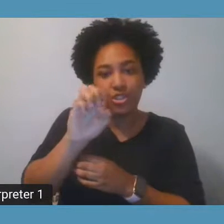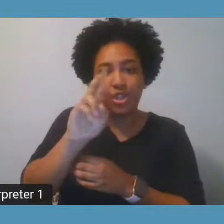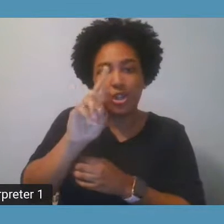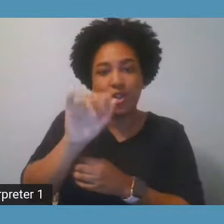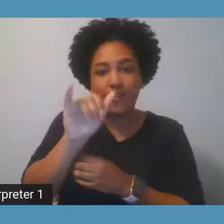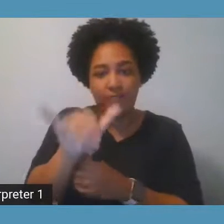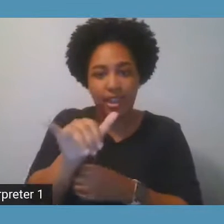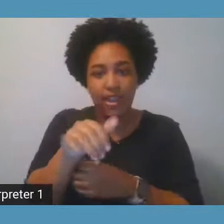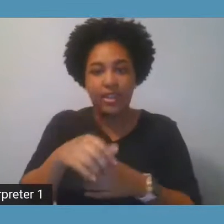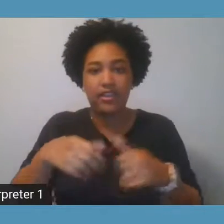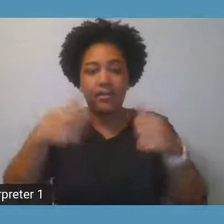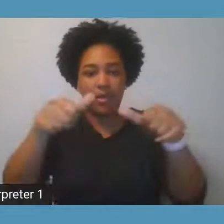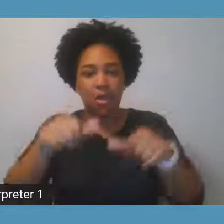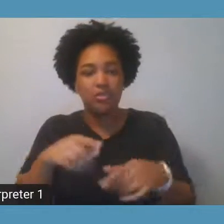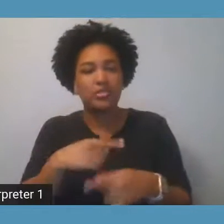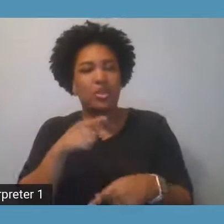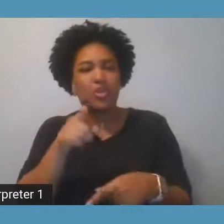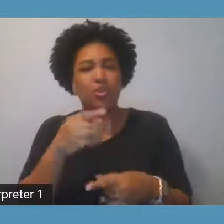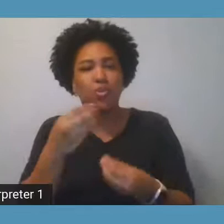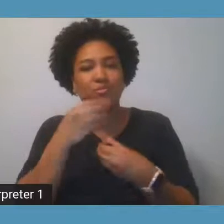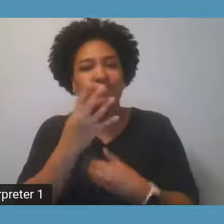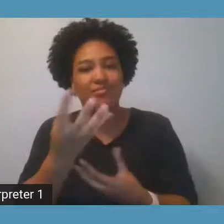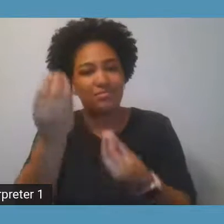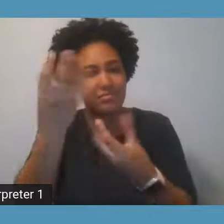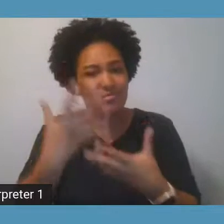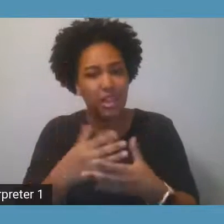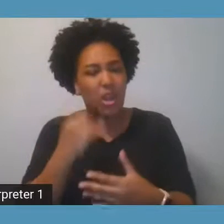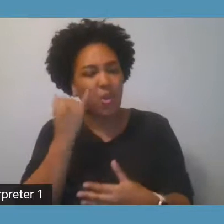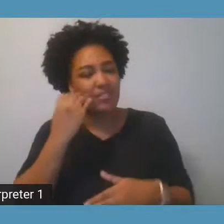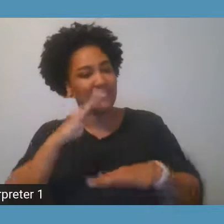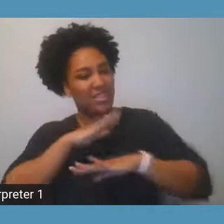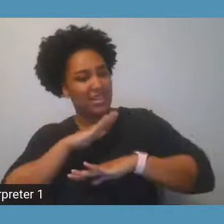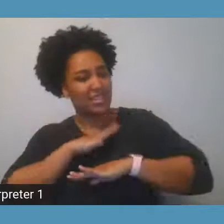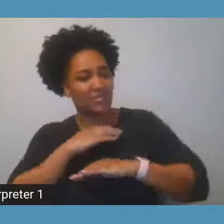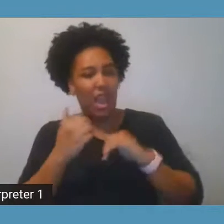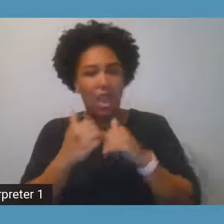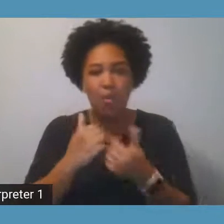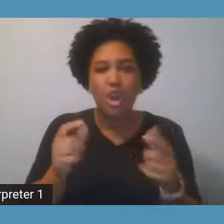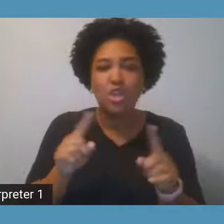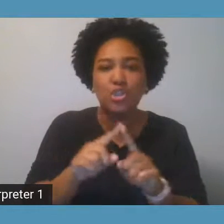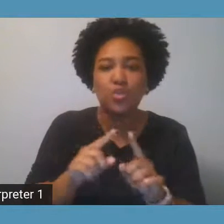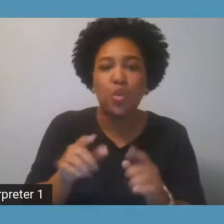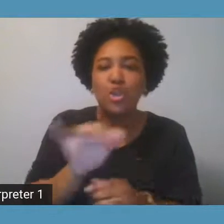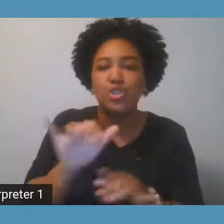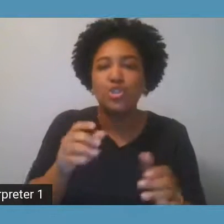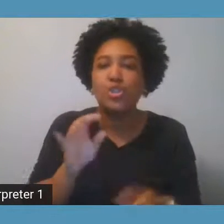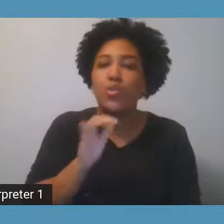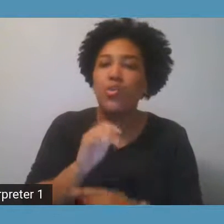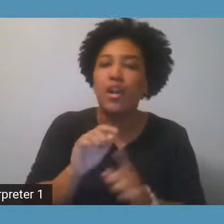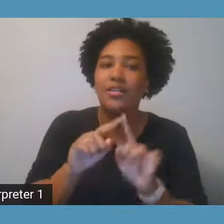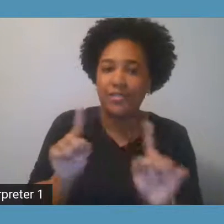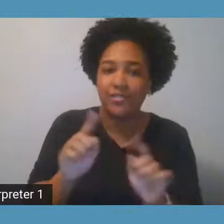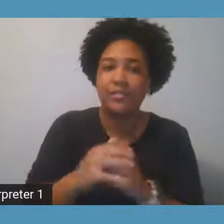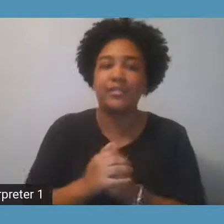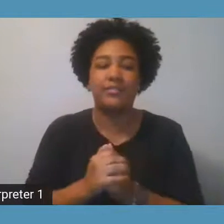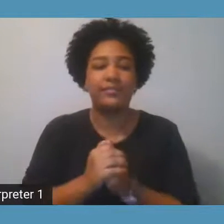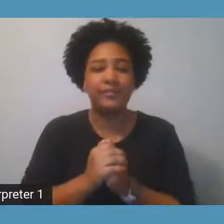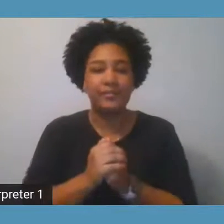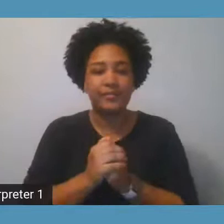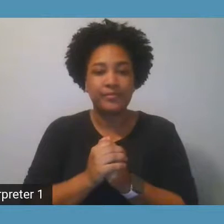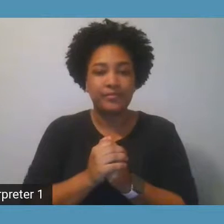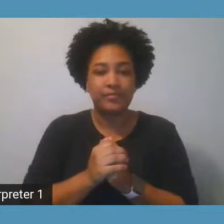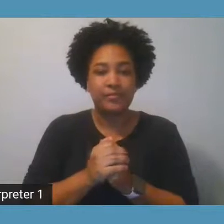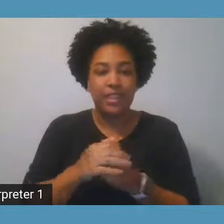our work. During today's program, we will address as many questions as possible. However, sometimes we are unable